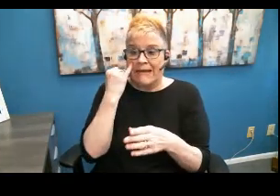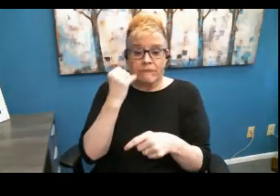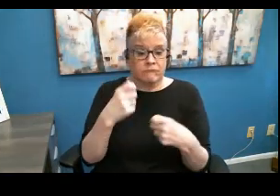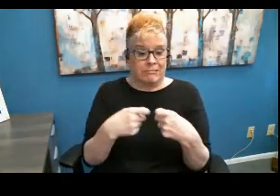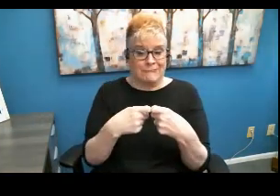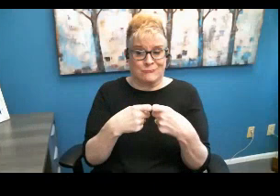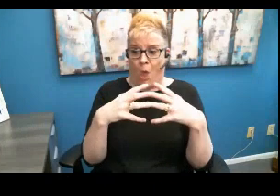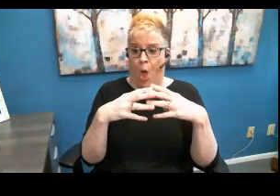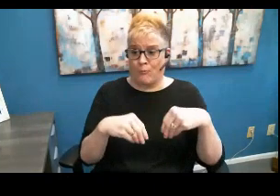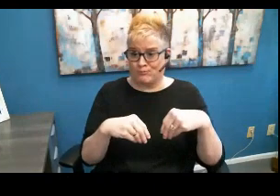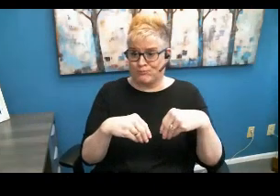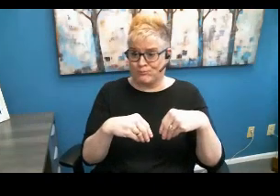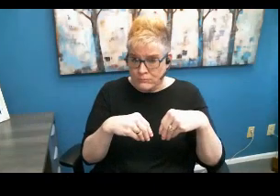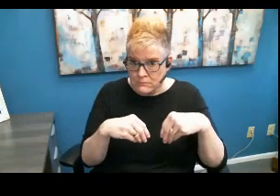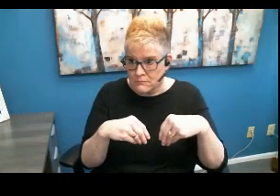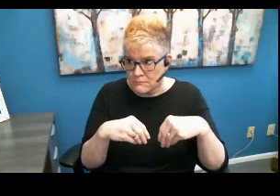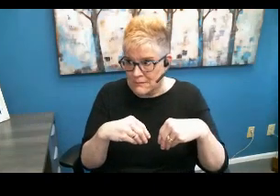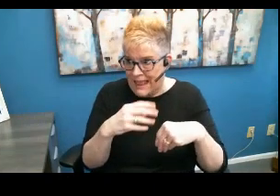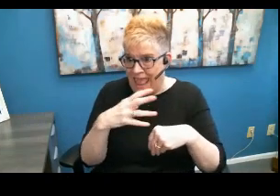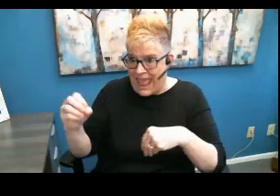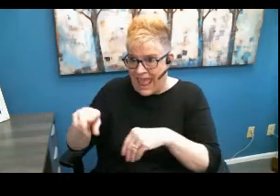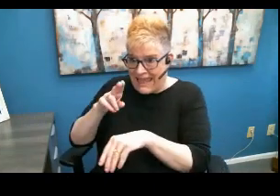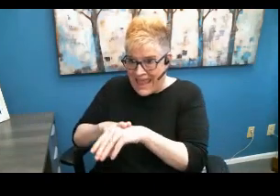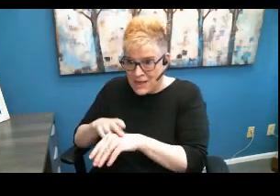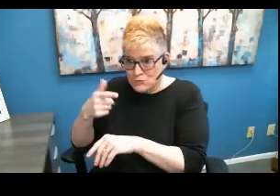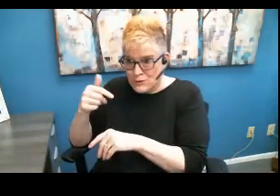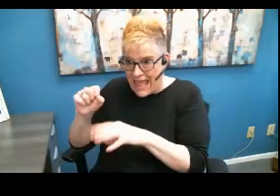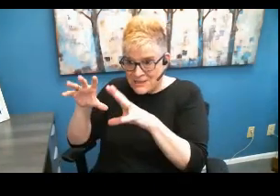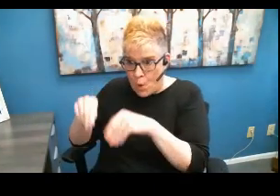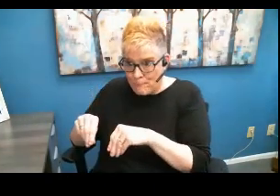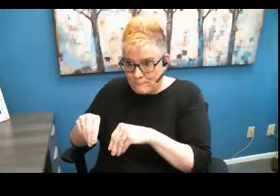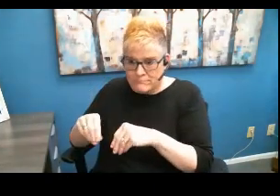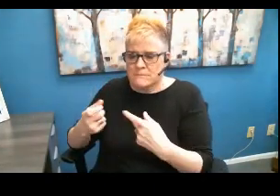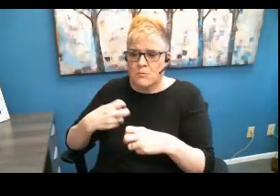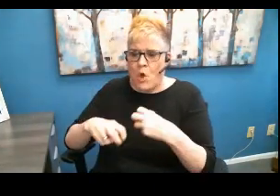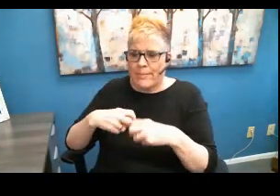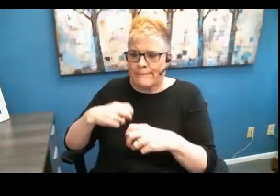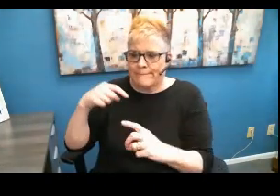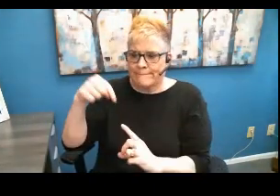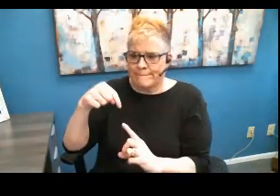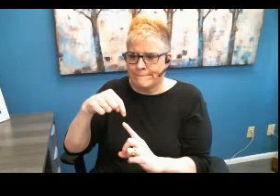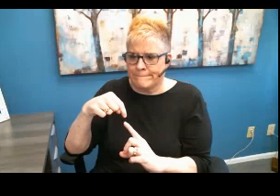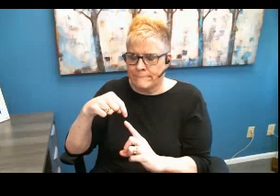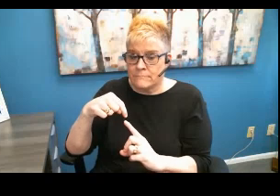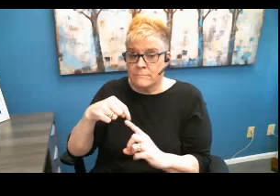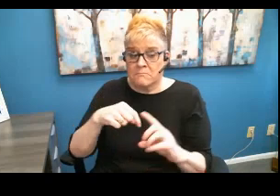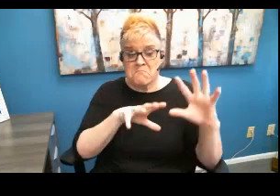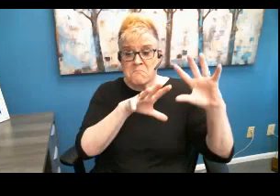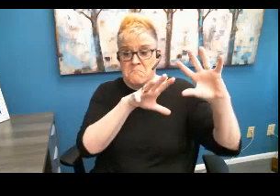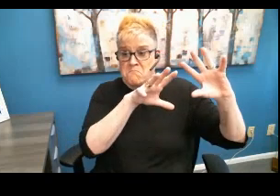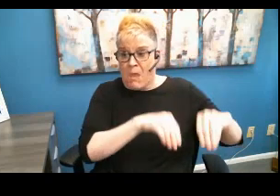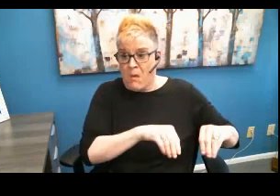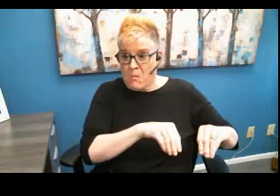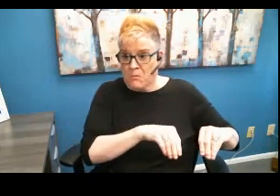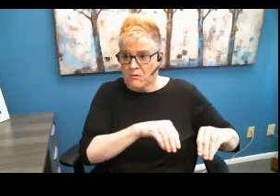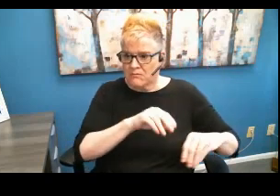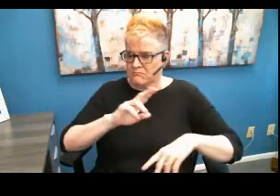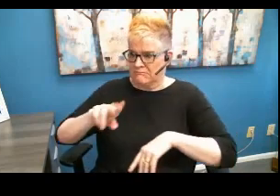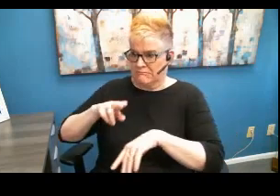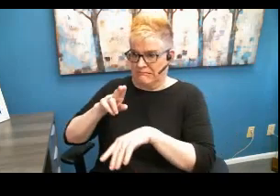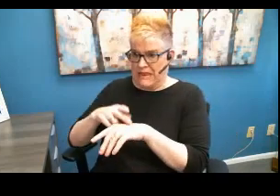and that's coupled with a natural gas outage, that's a problem. Even if it's, quite frankly, a power outage, your natural gas equipment may go